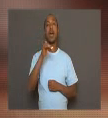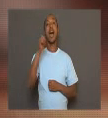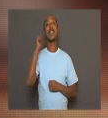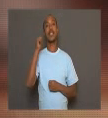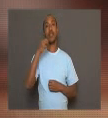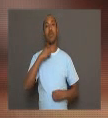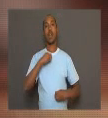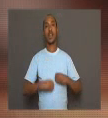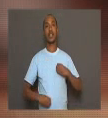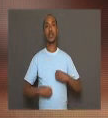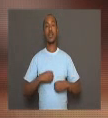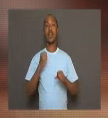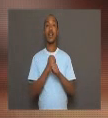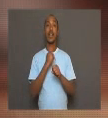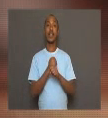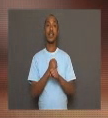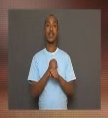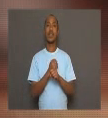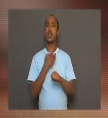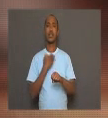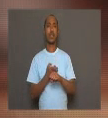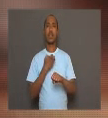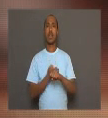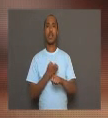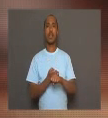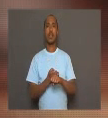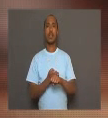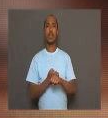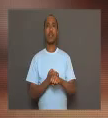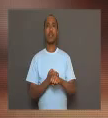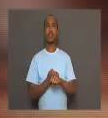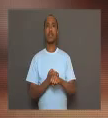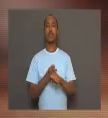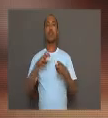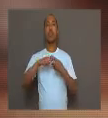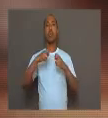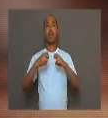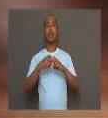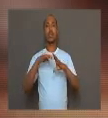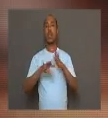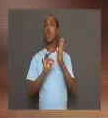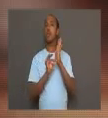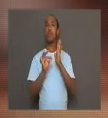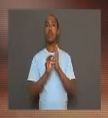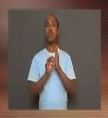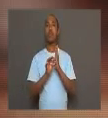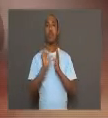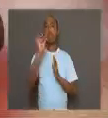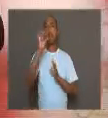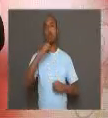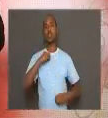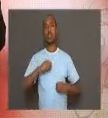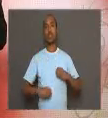organisms, creating a series of health and behavioral problems in a number of species.